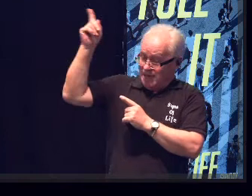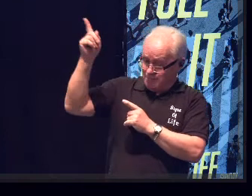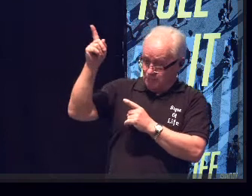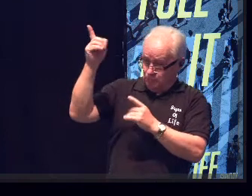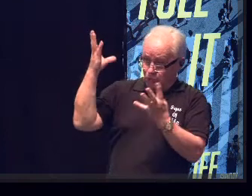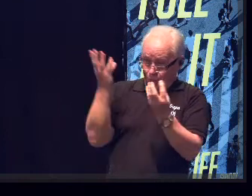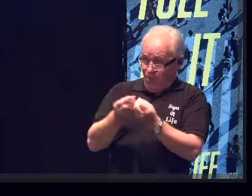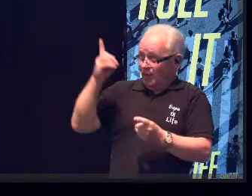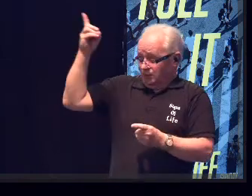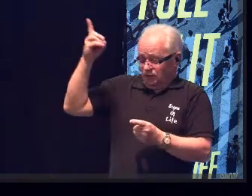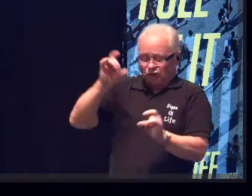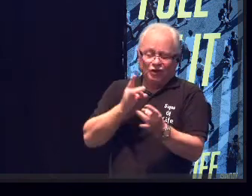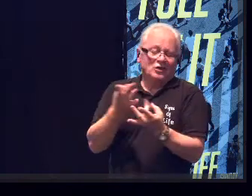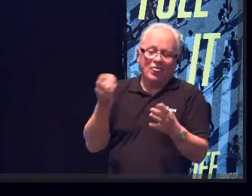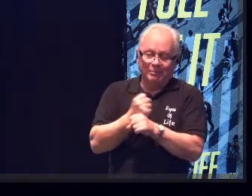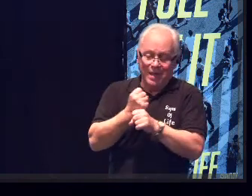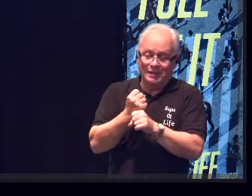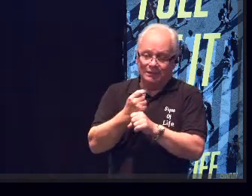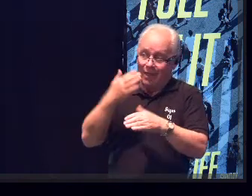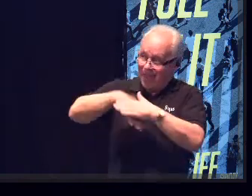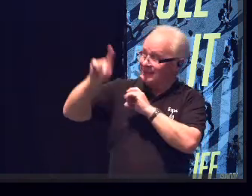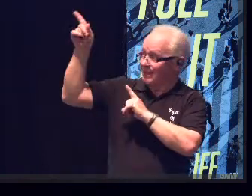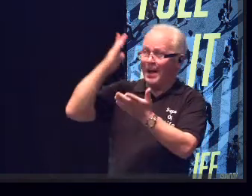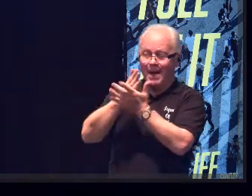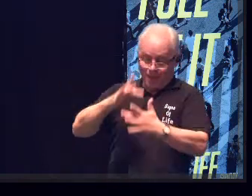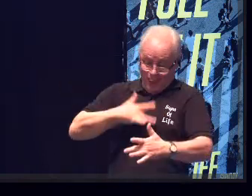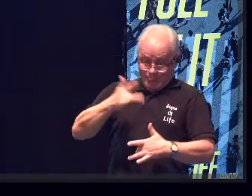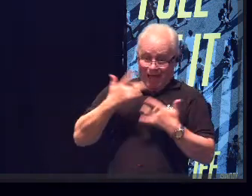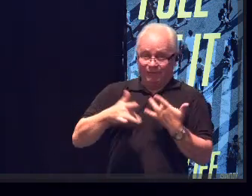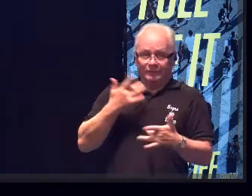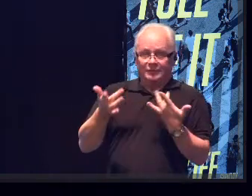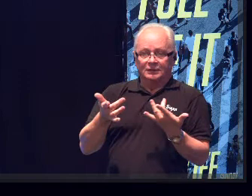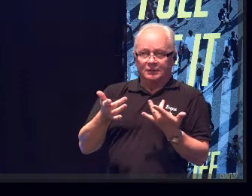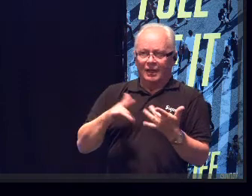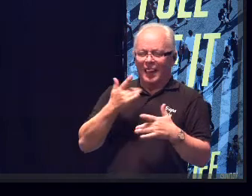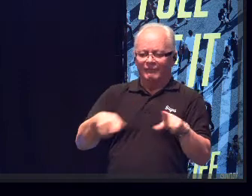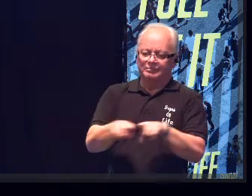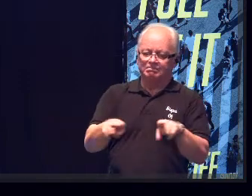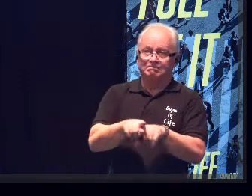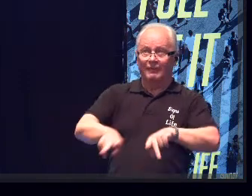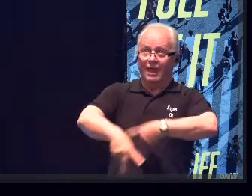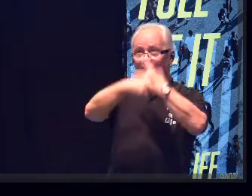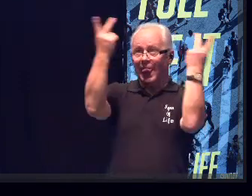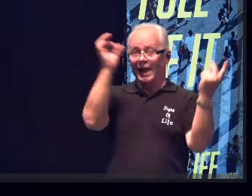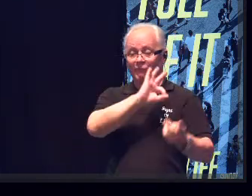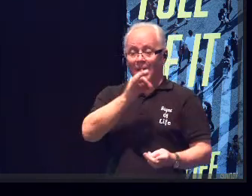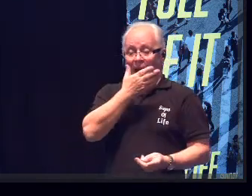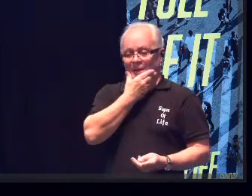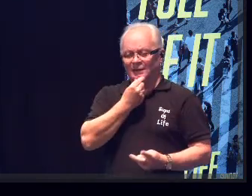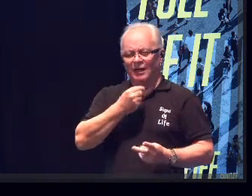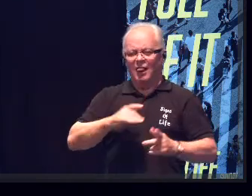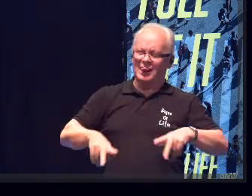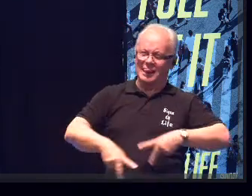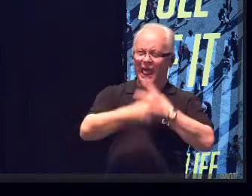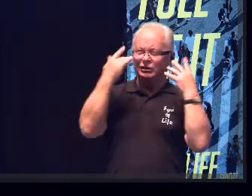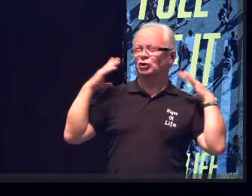was made that was made. In him was life, and the life that was the light of men. And the light shines in the